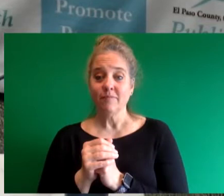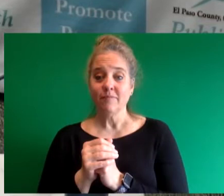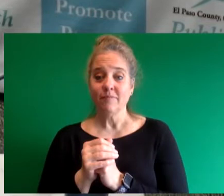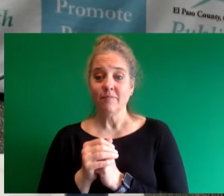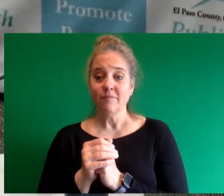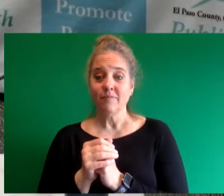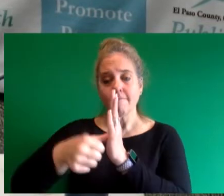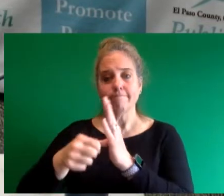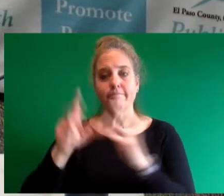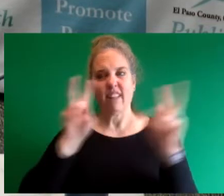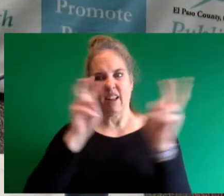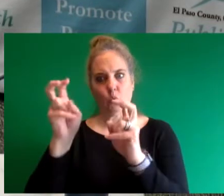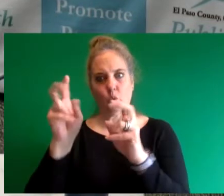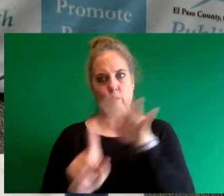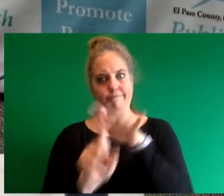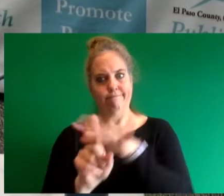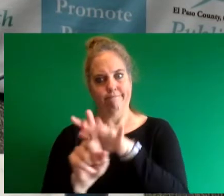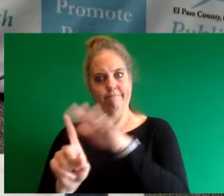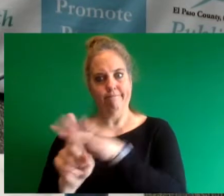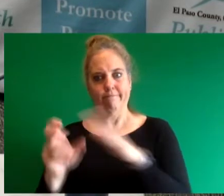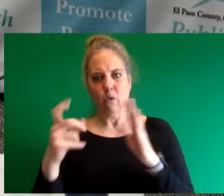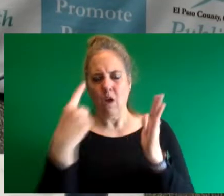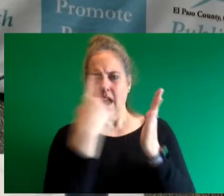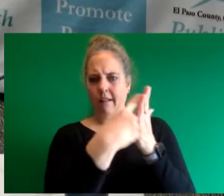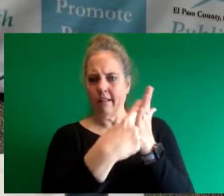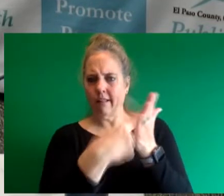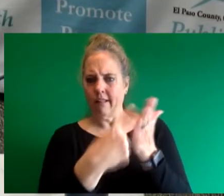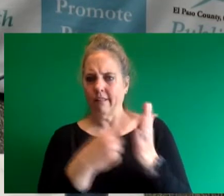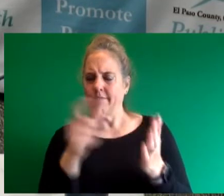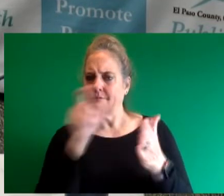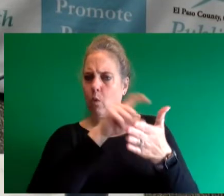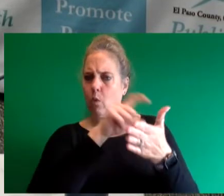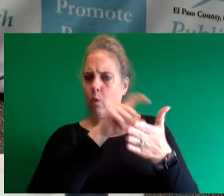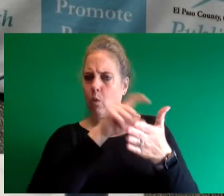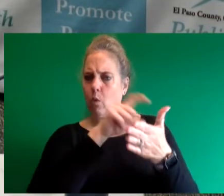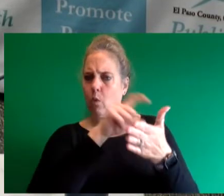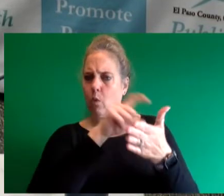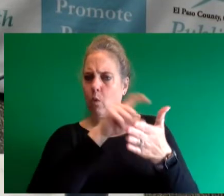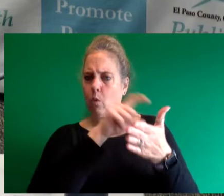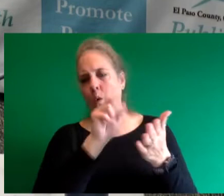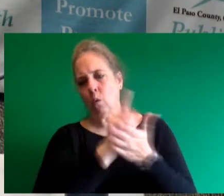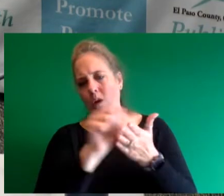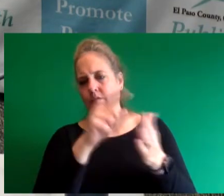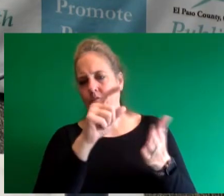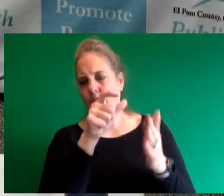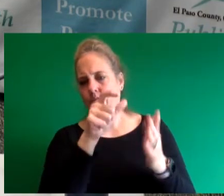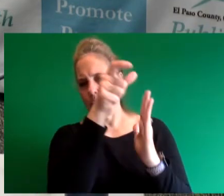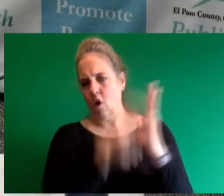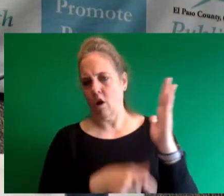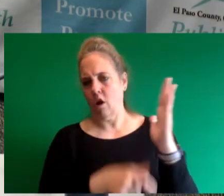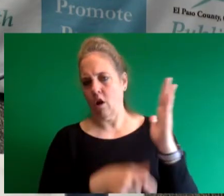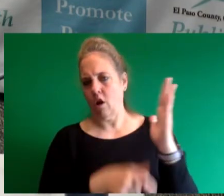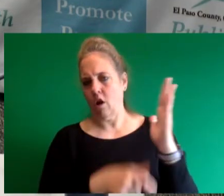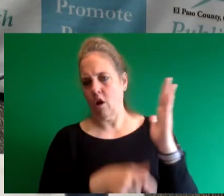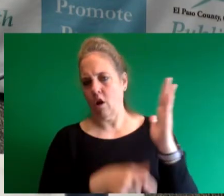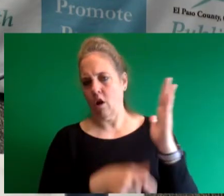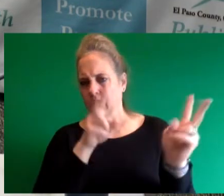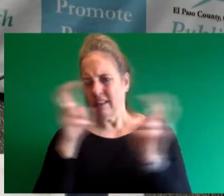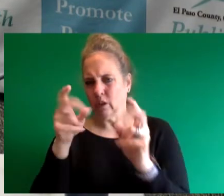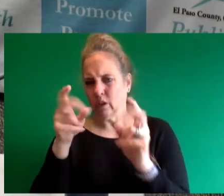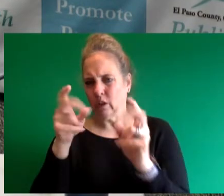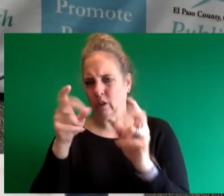article, I think today, for the Fountain Valley with the PFAS issues. We've been doing really good with the water